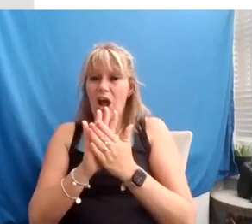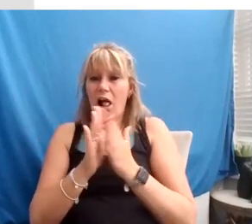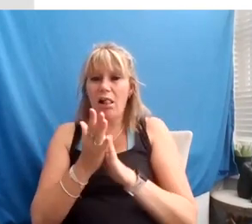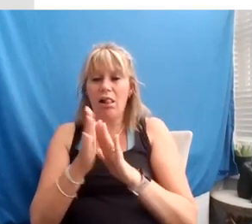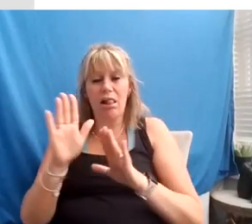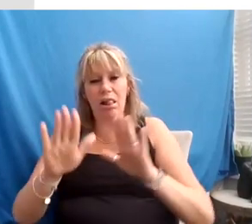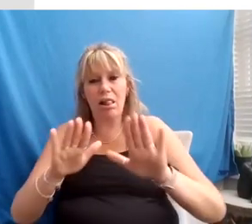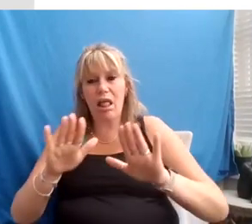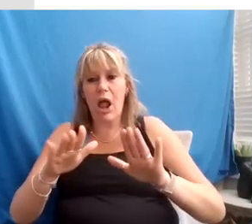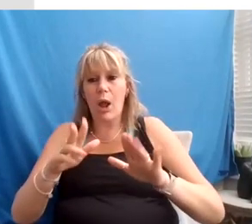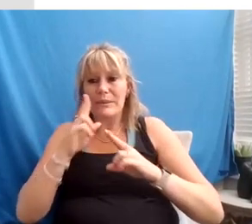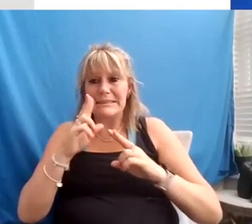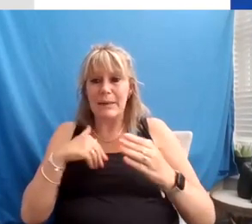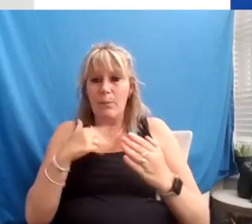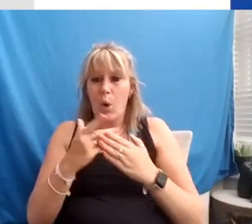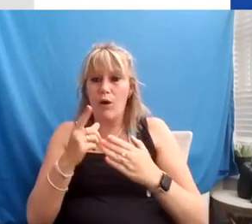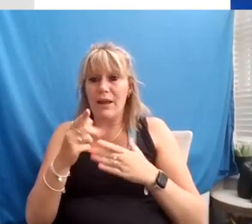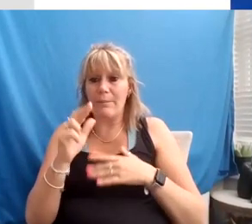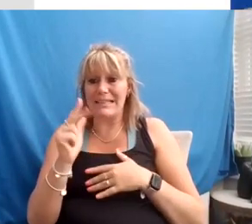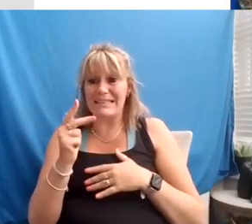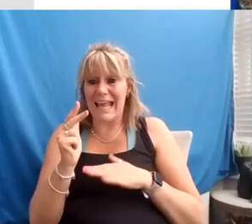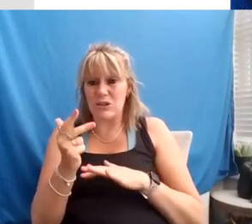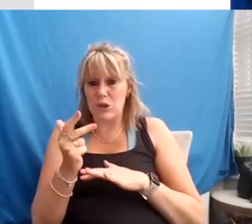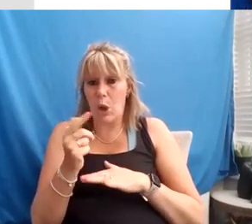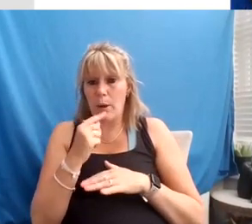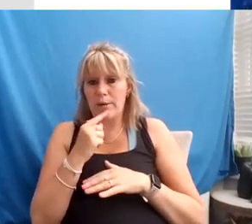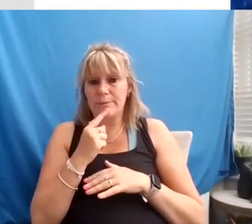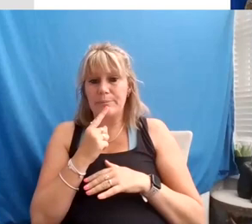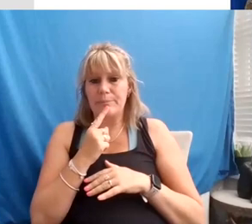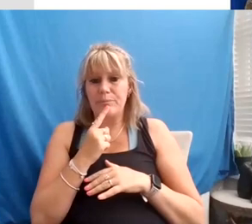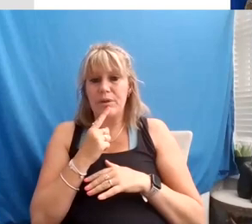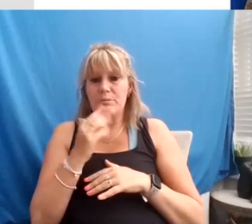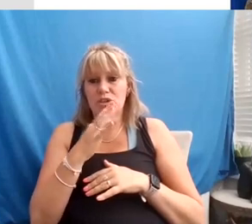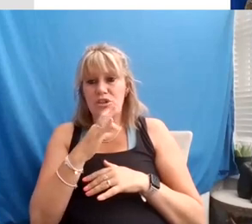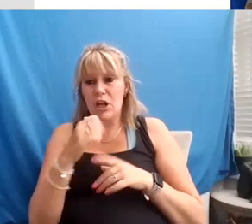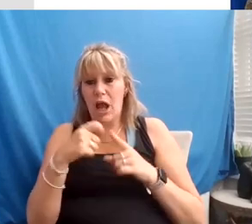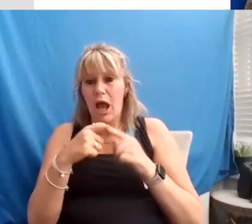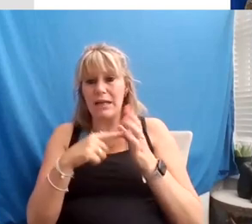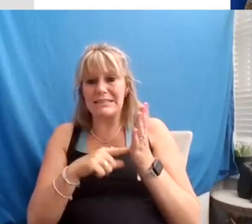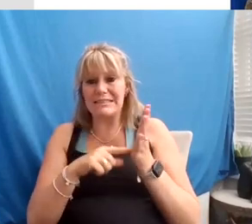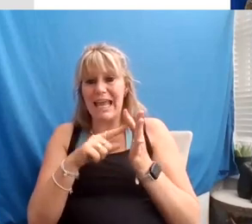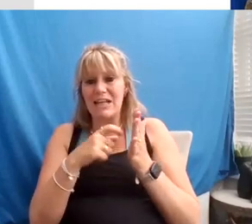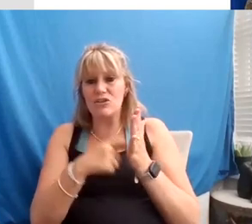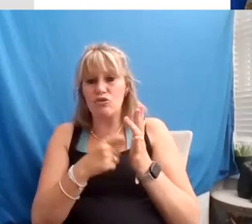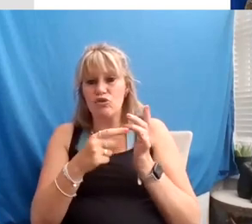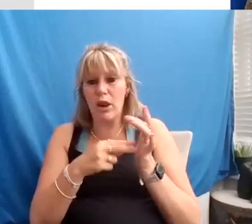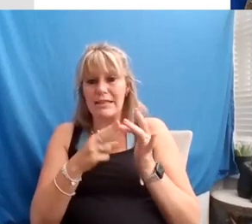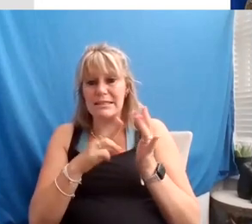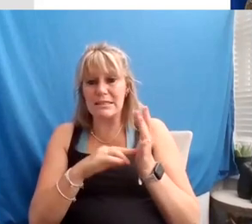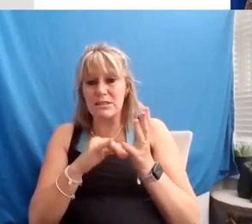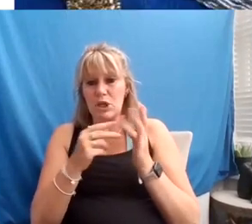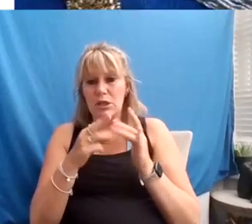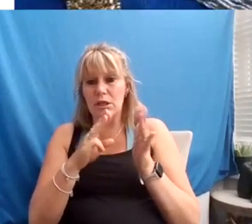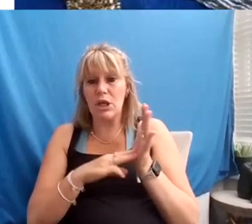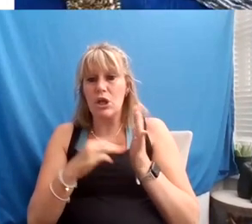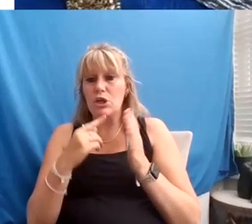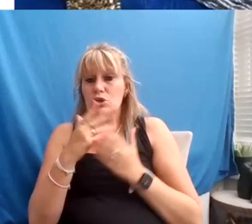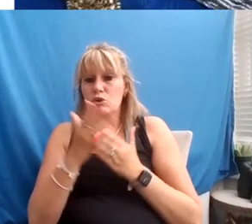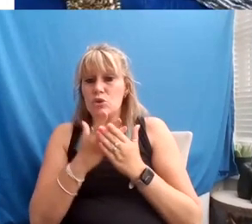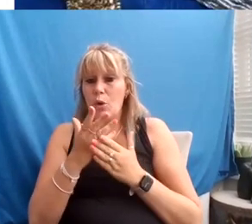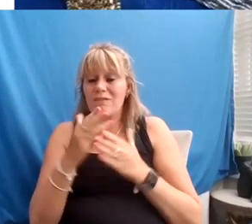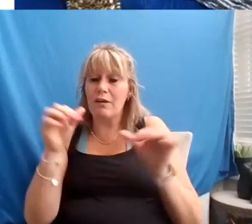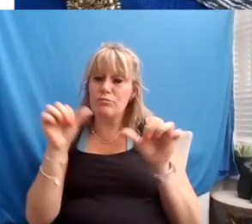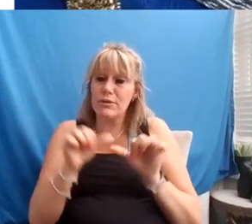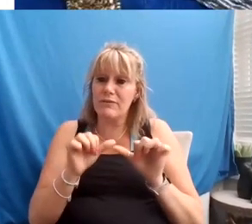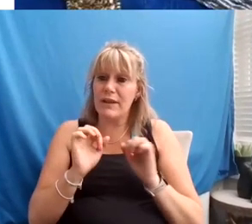see more of it, but it's 8 o'clock. So I'm just going to ask Kate Rollison to talk very